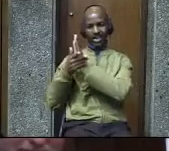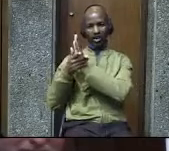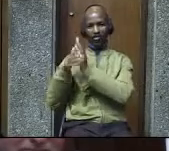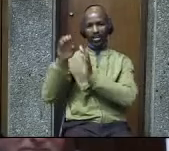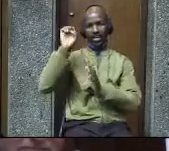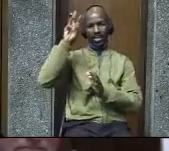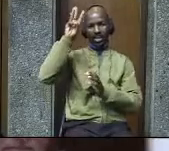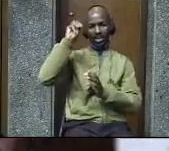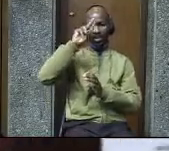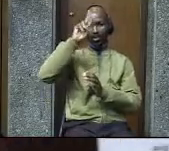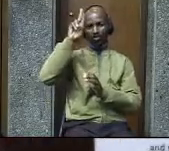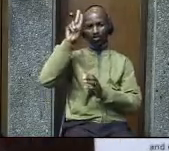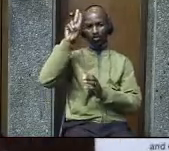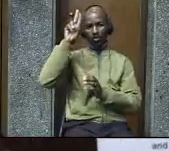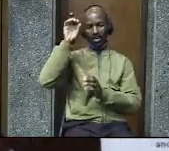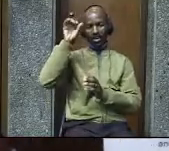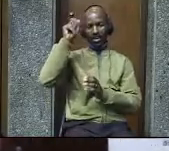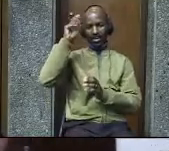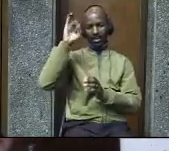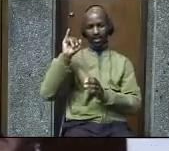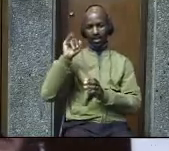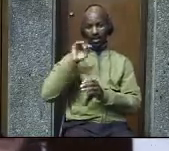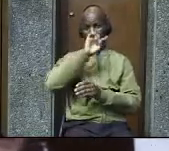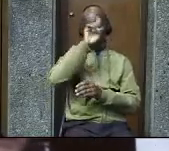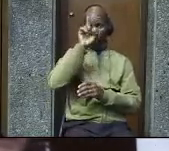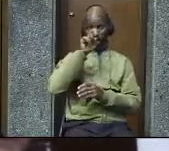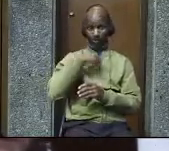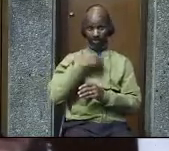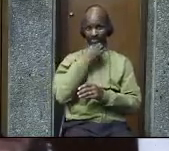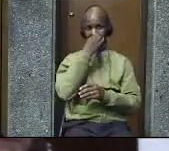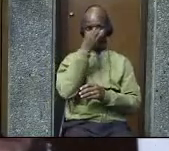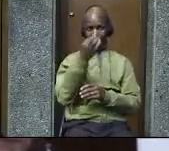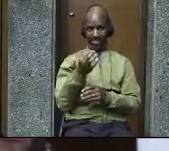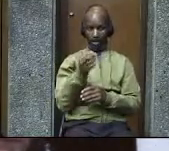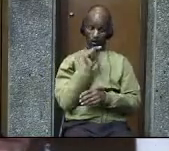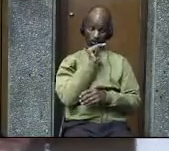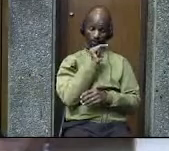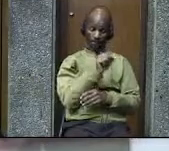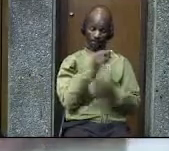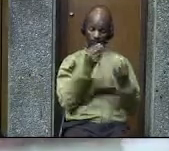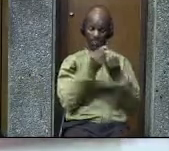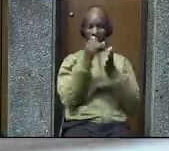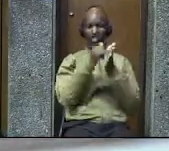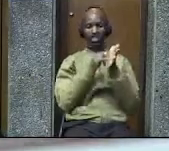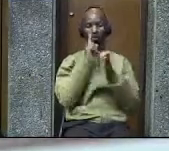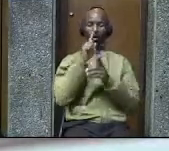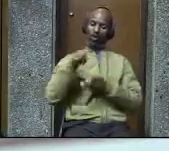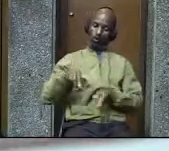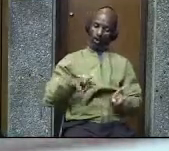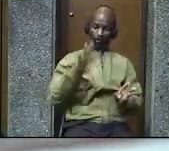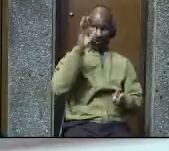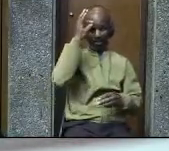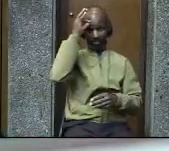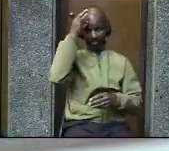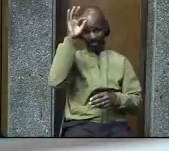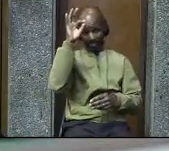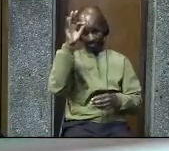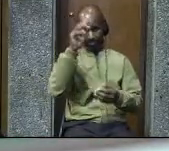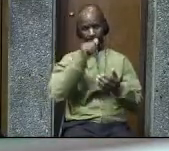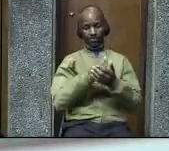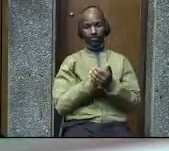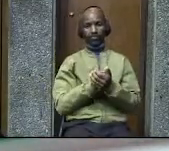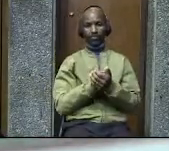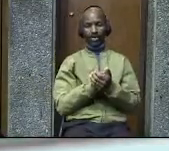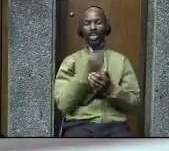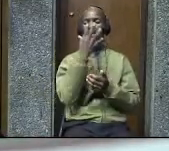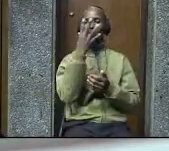Imphilene. My question are, aren't this law just another way for government